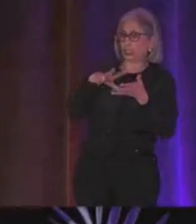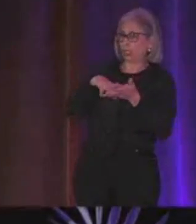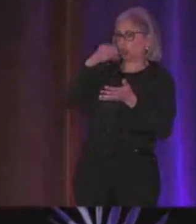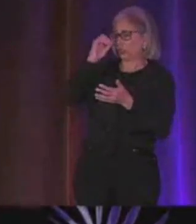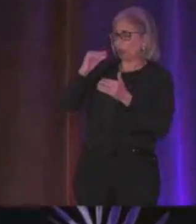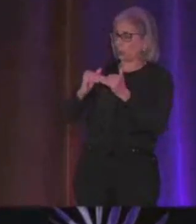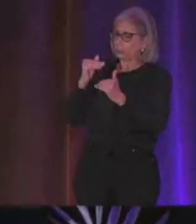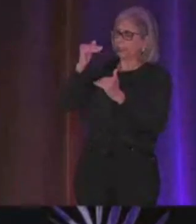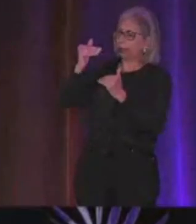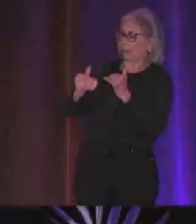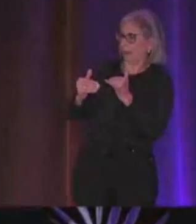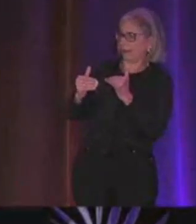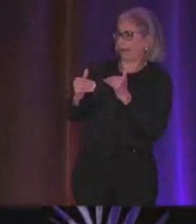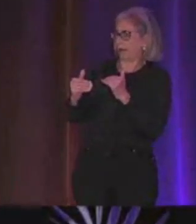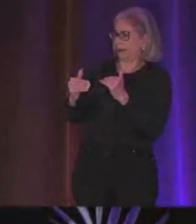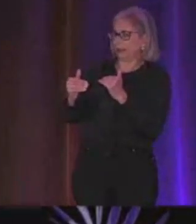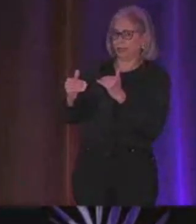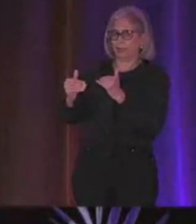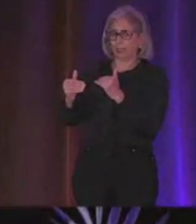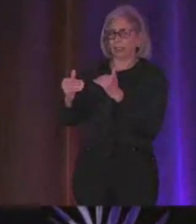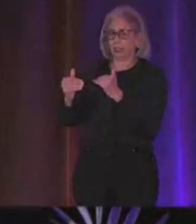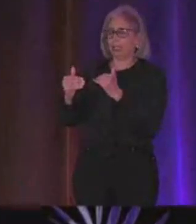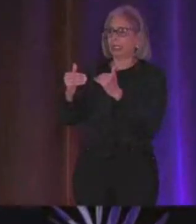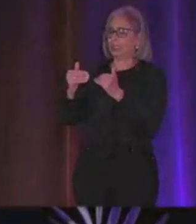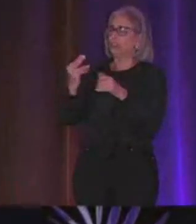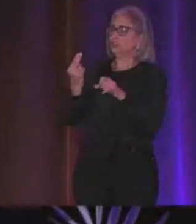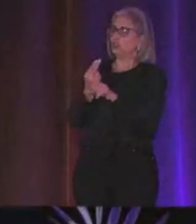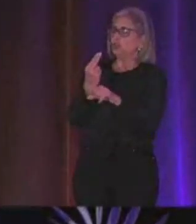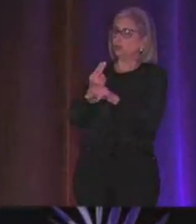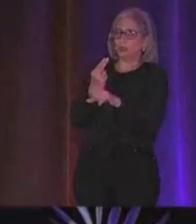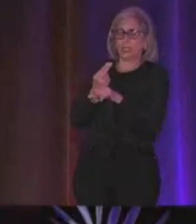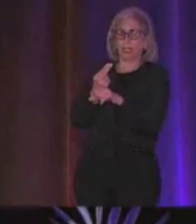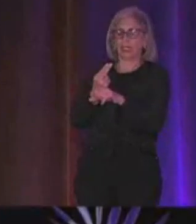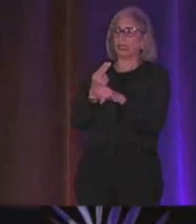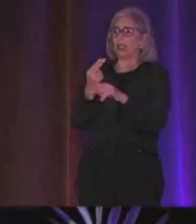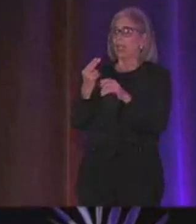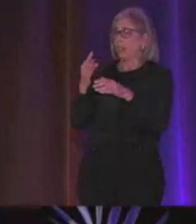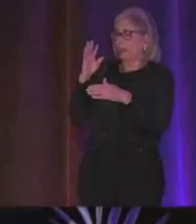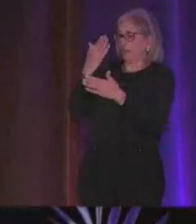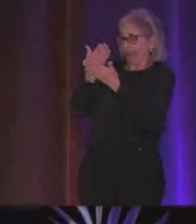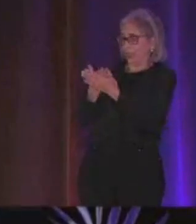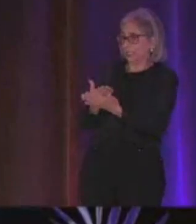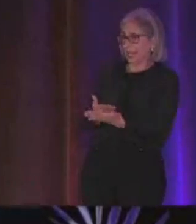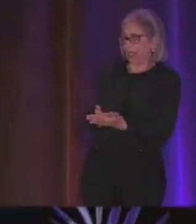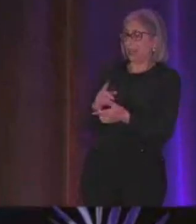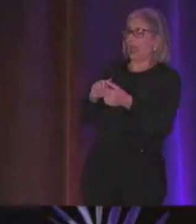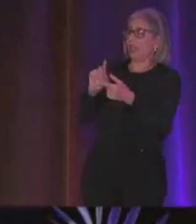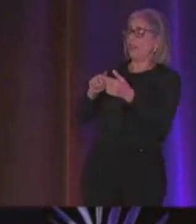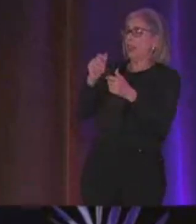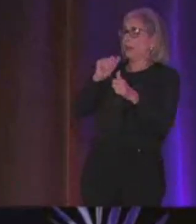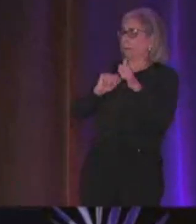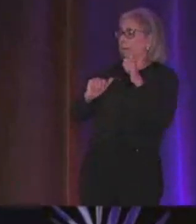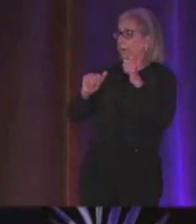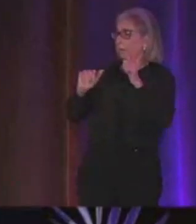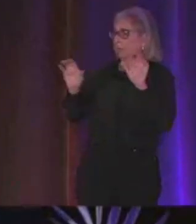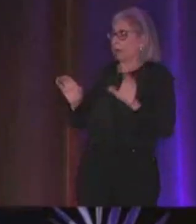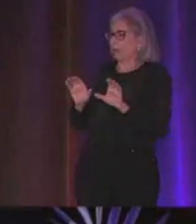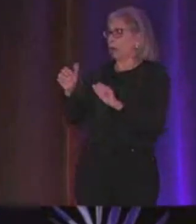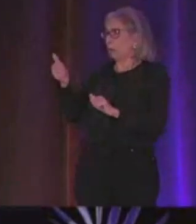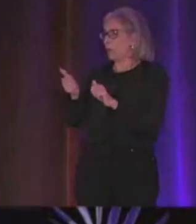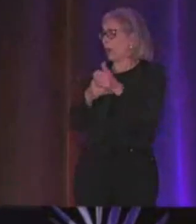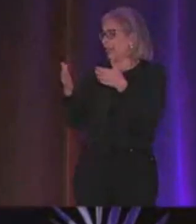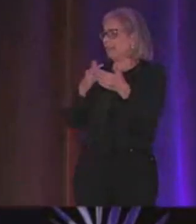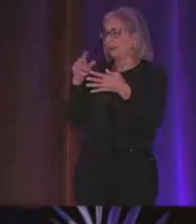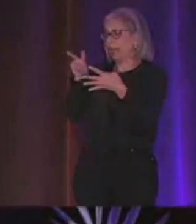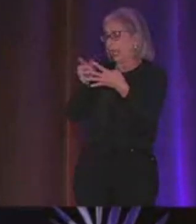step ahead, in which it is extracting the patterns from the data, and then it is performing whatever the algorithms or the